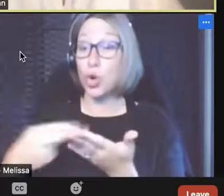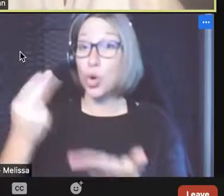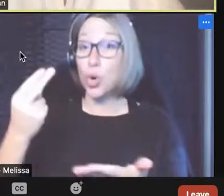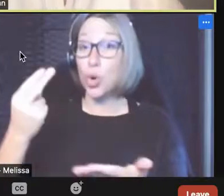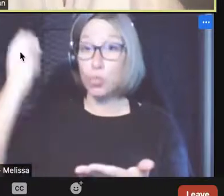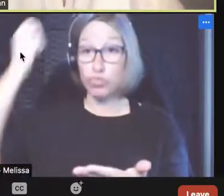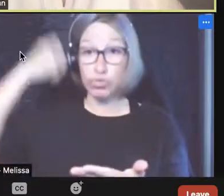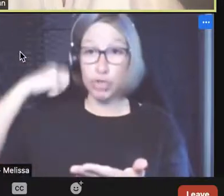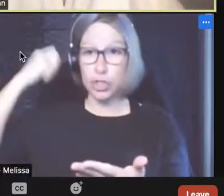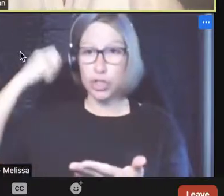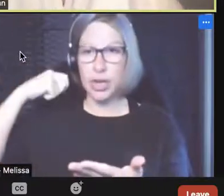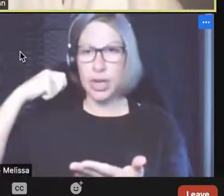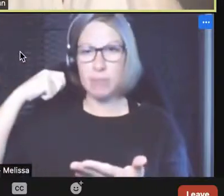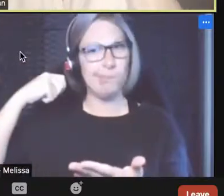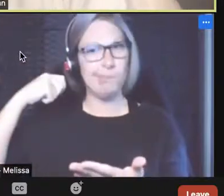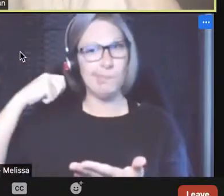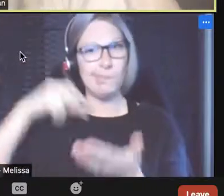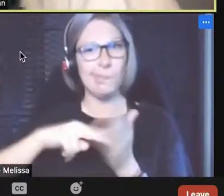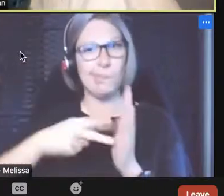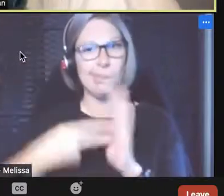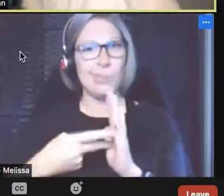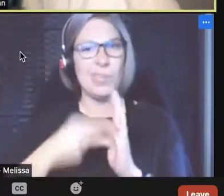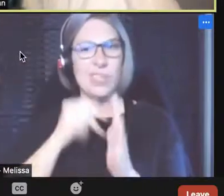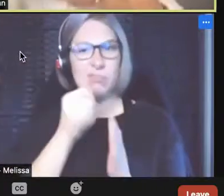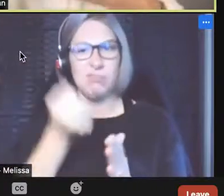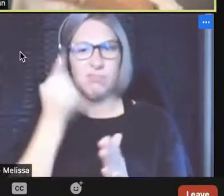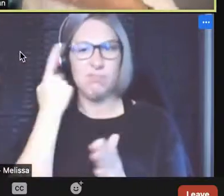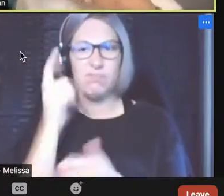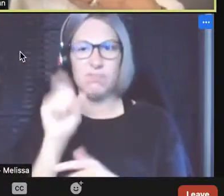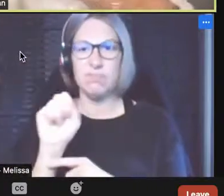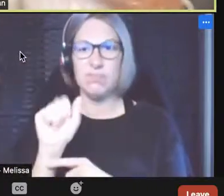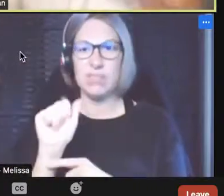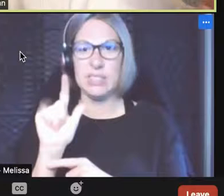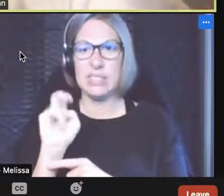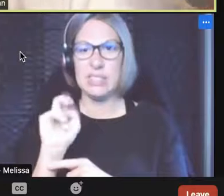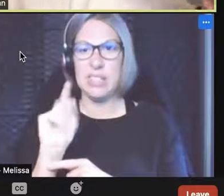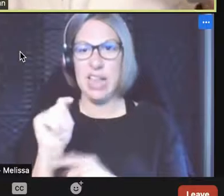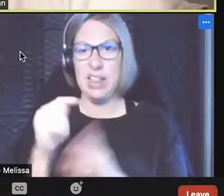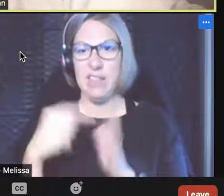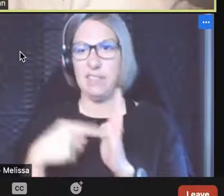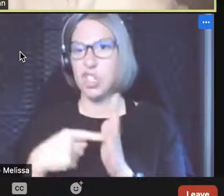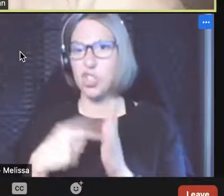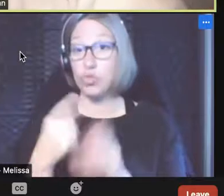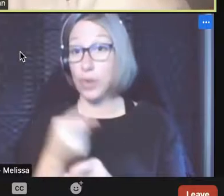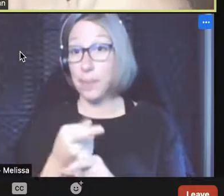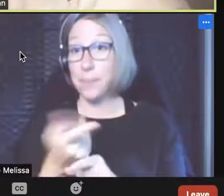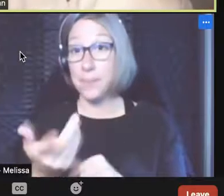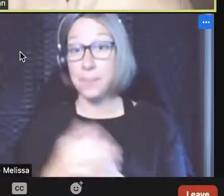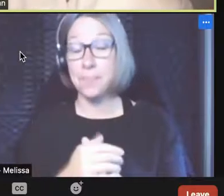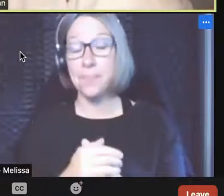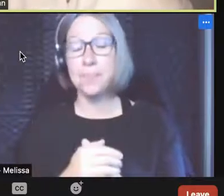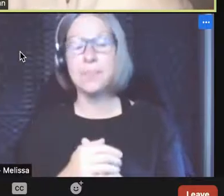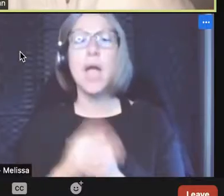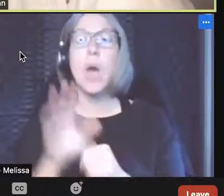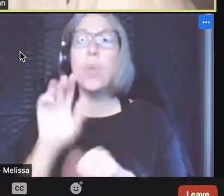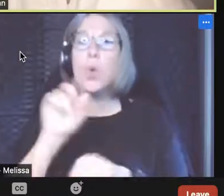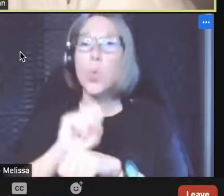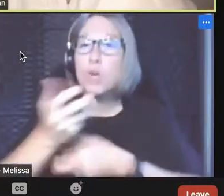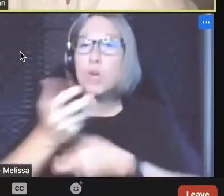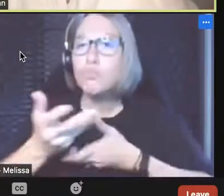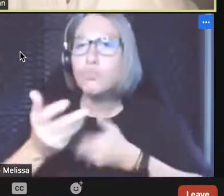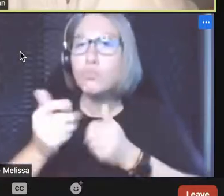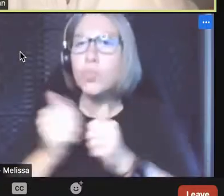tells you they're not quite getting those salient features, right? So that's I would work really closely with my communication people